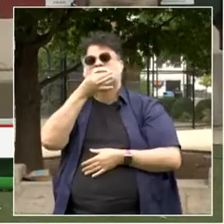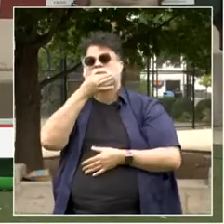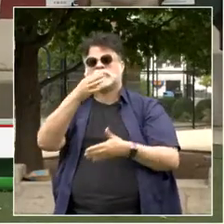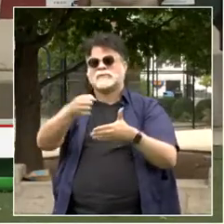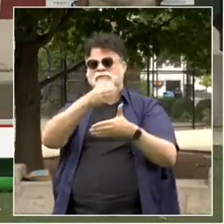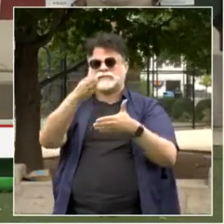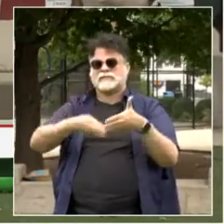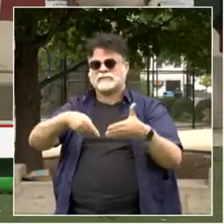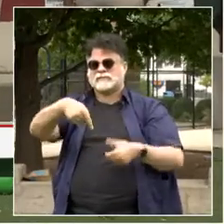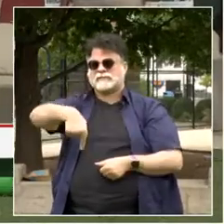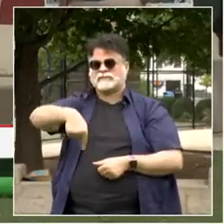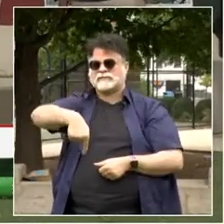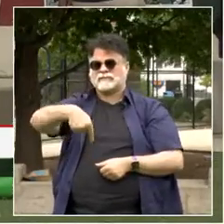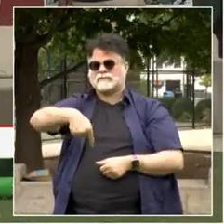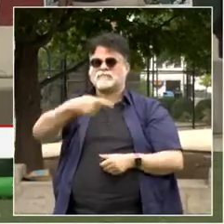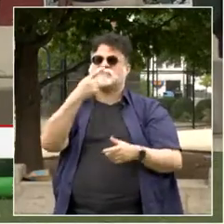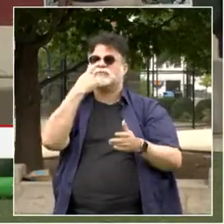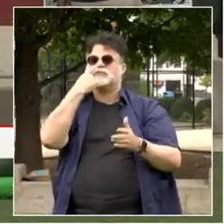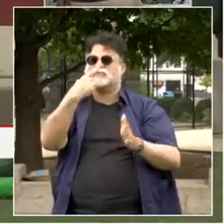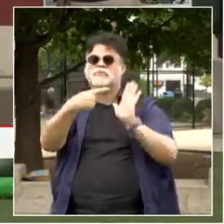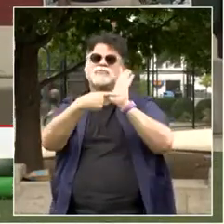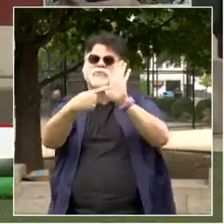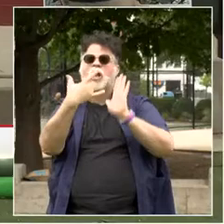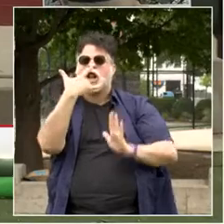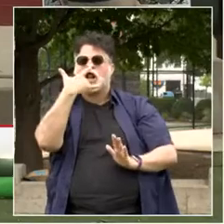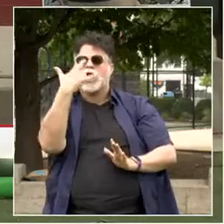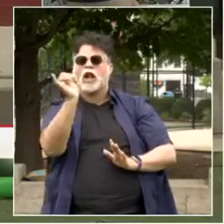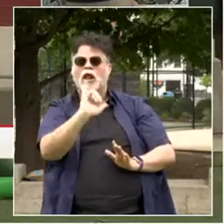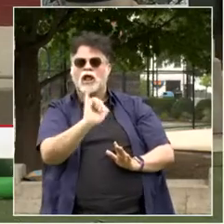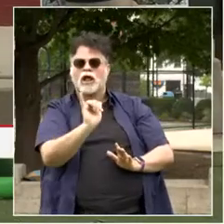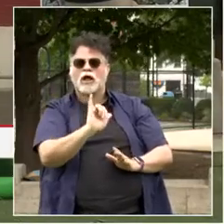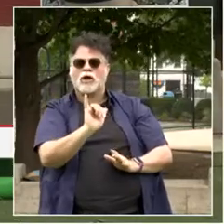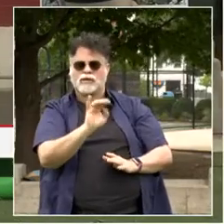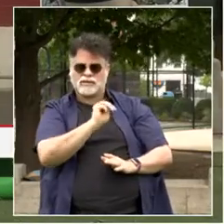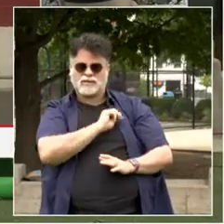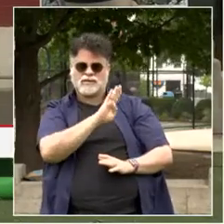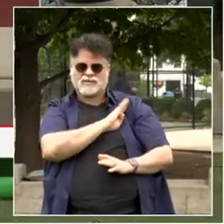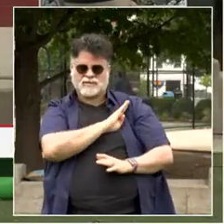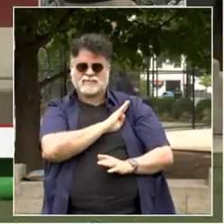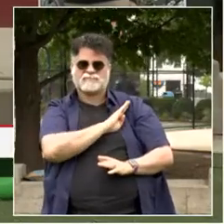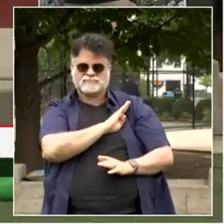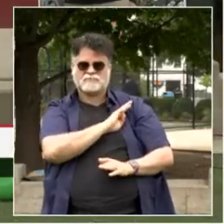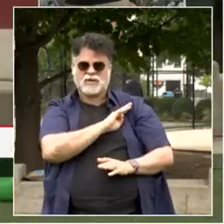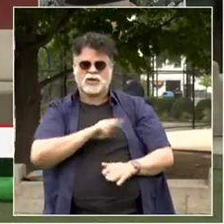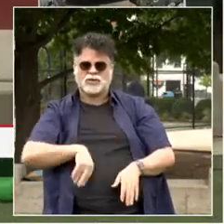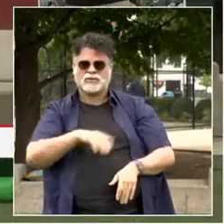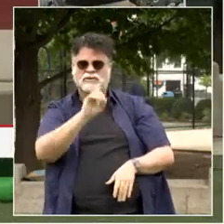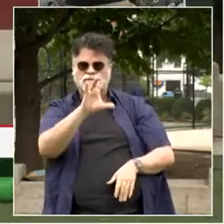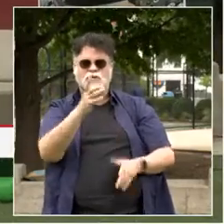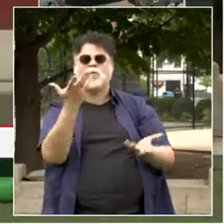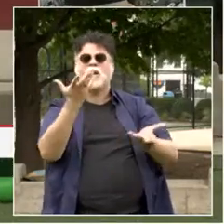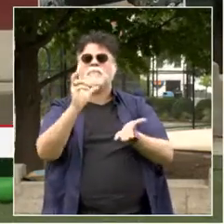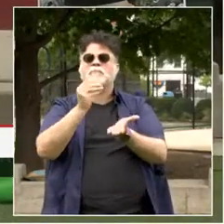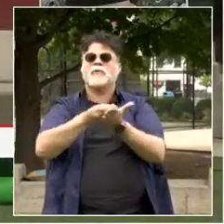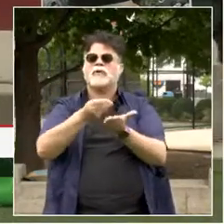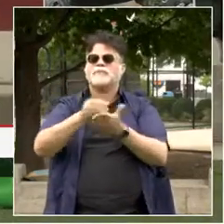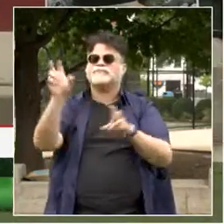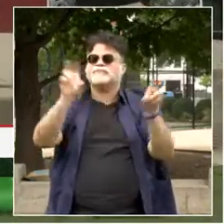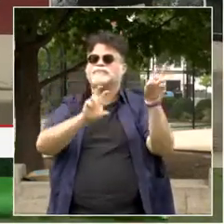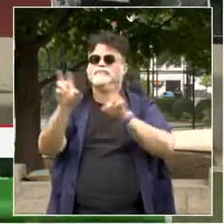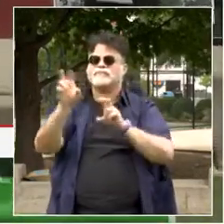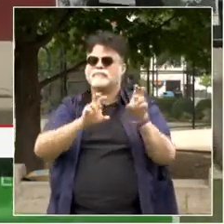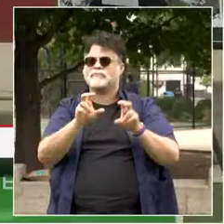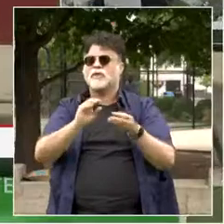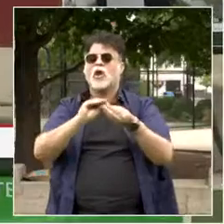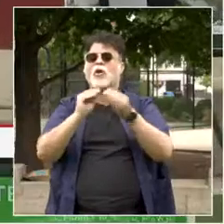the investments that Mayor Bowser is making here in the district. As she mentioned, we've been ranked by the Trust for Public Land as having the #1 park